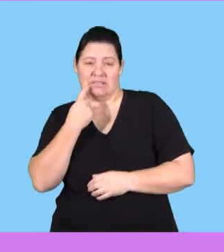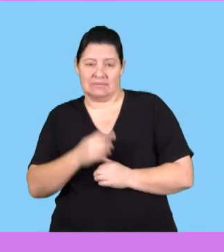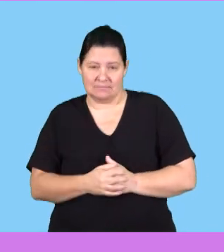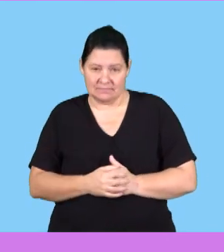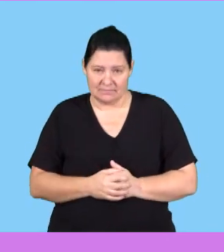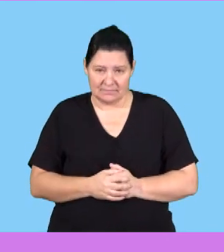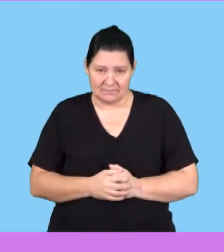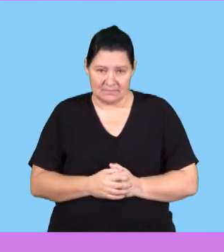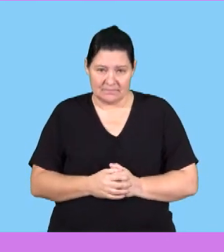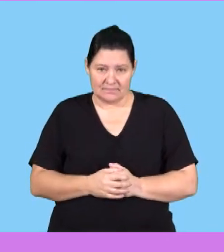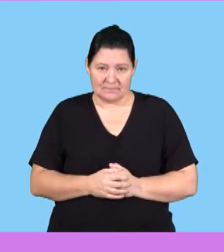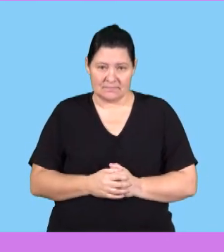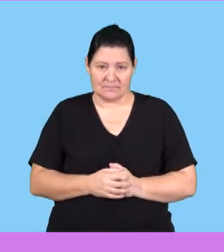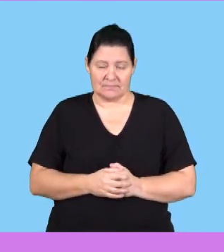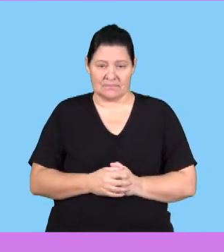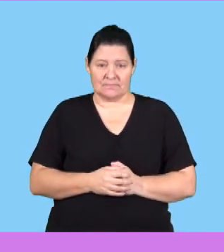25 sweets.